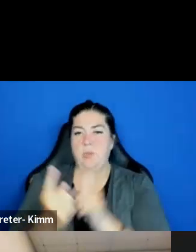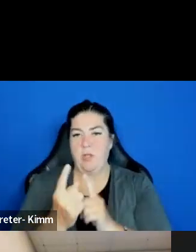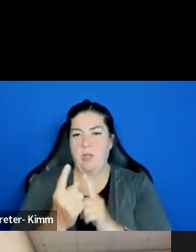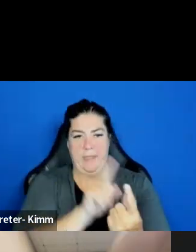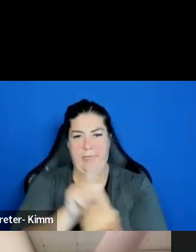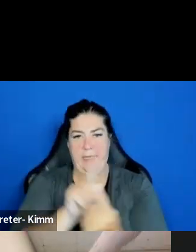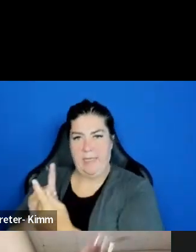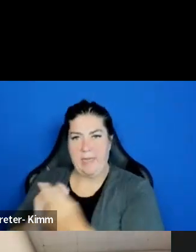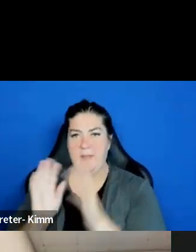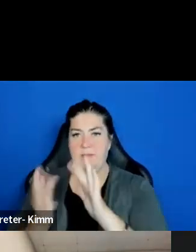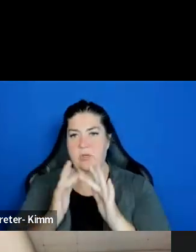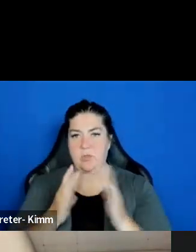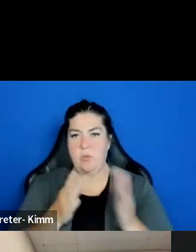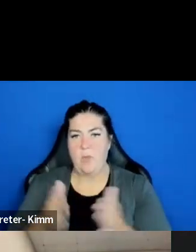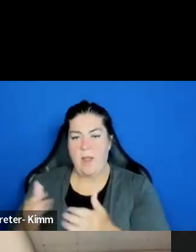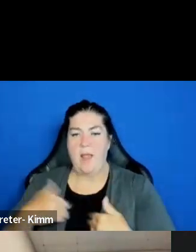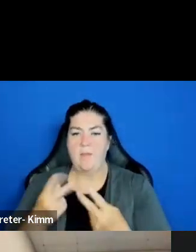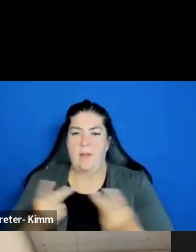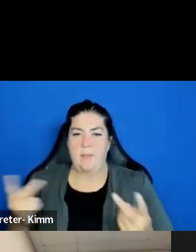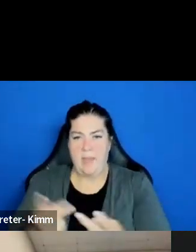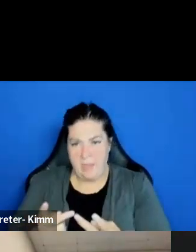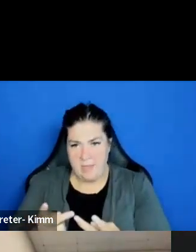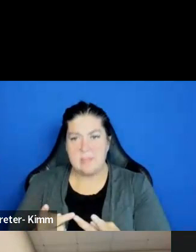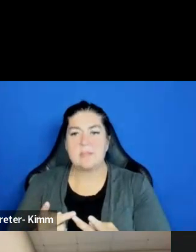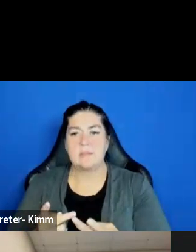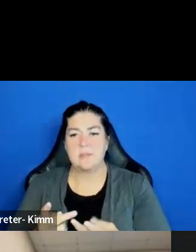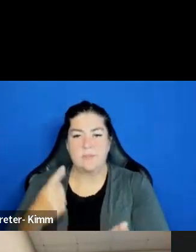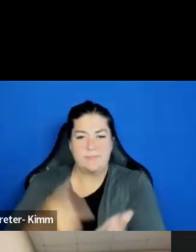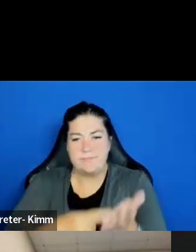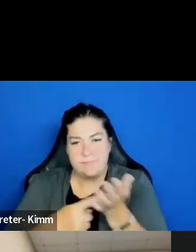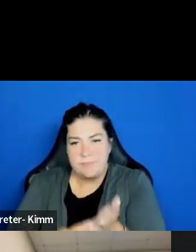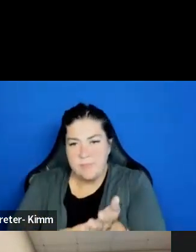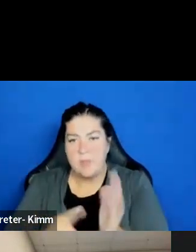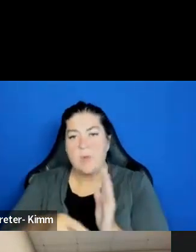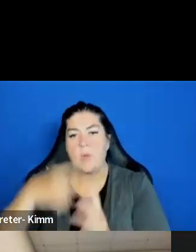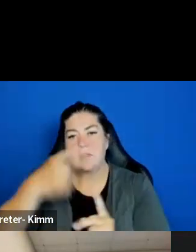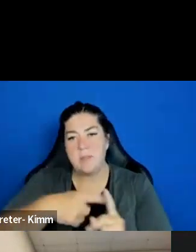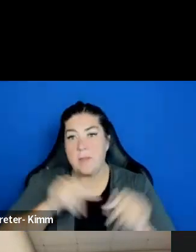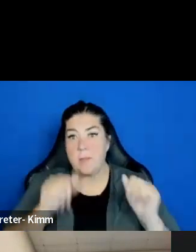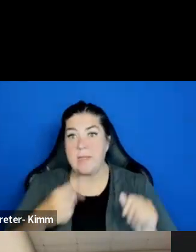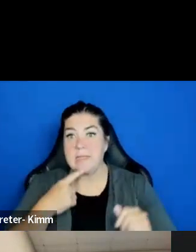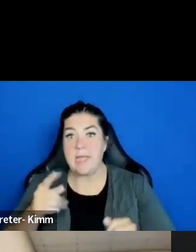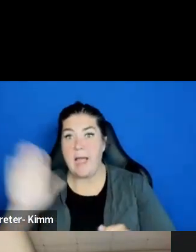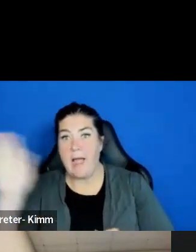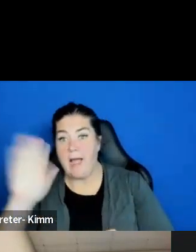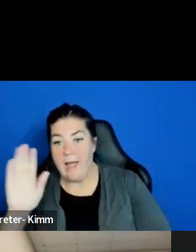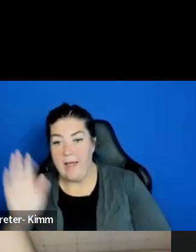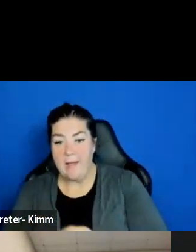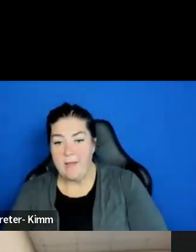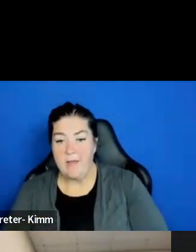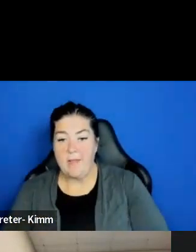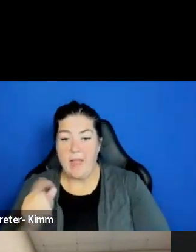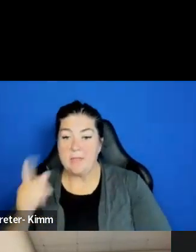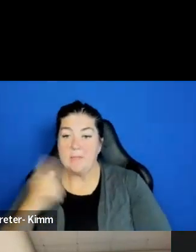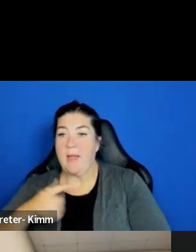this virtual forum and having a place to connect where at least once a month we can say, hey, there's my West Jordan friends over here.